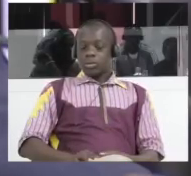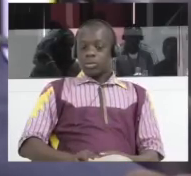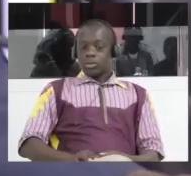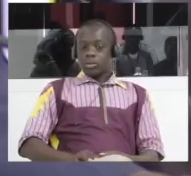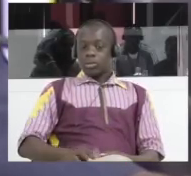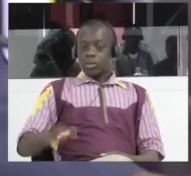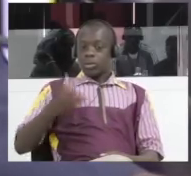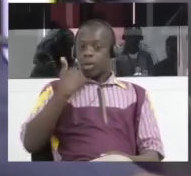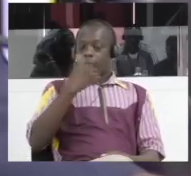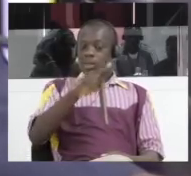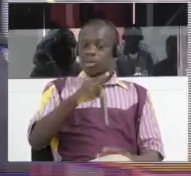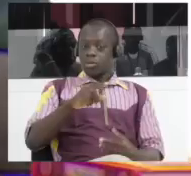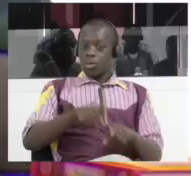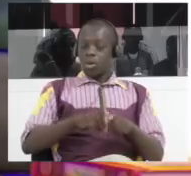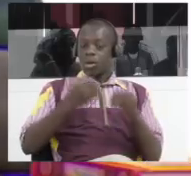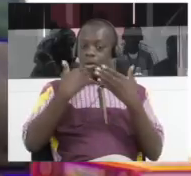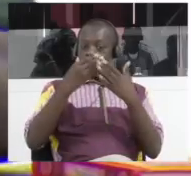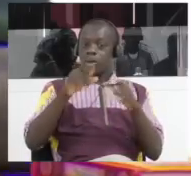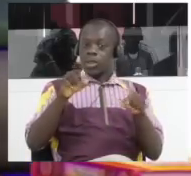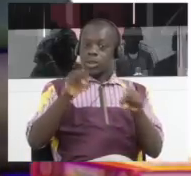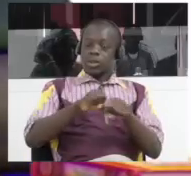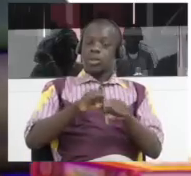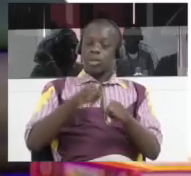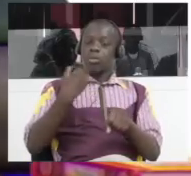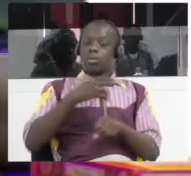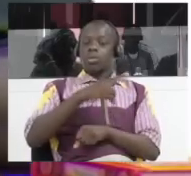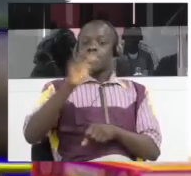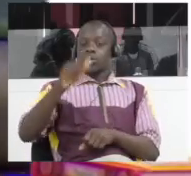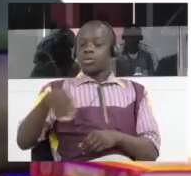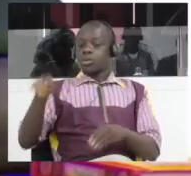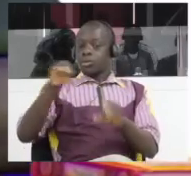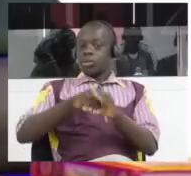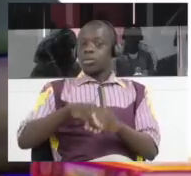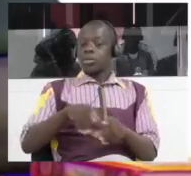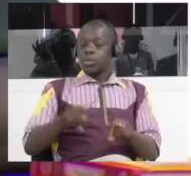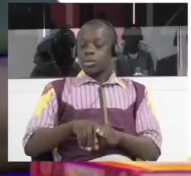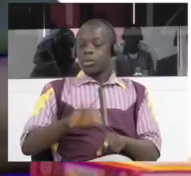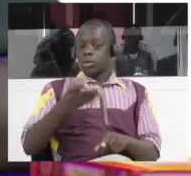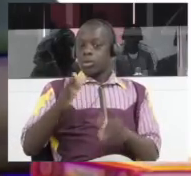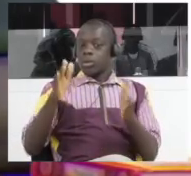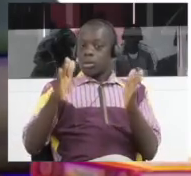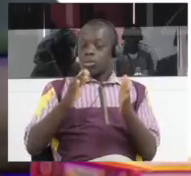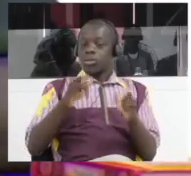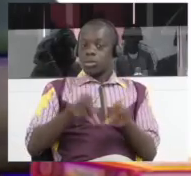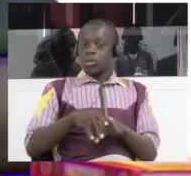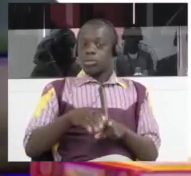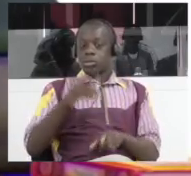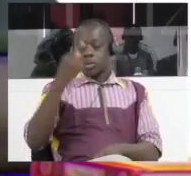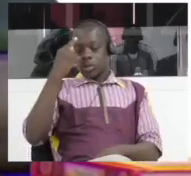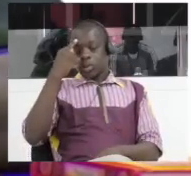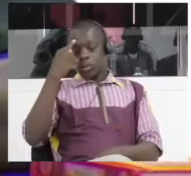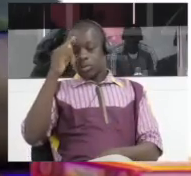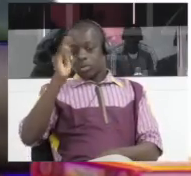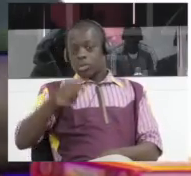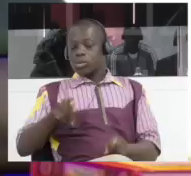that Senegal should not intervene? Yes, after this exchange, brief exchange, I thought I had